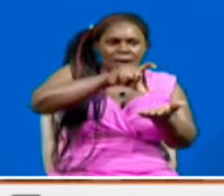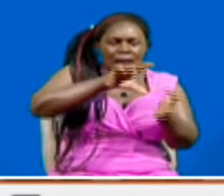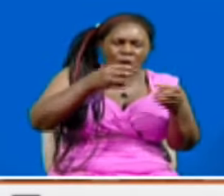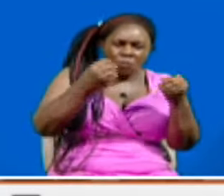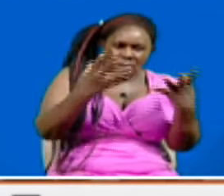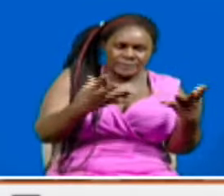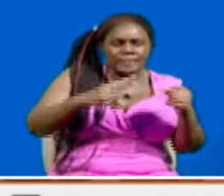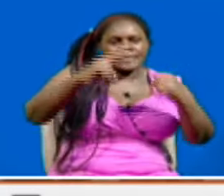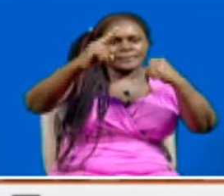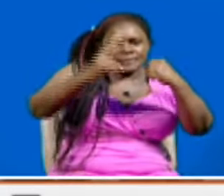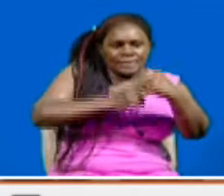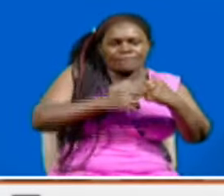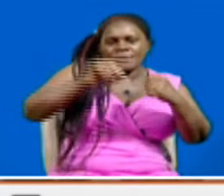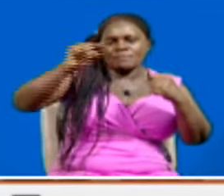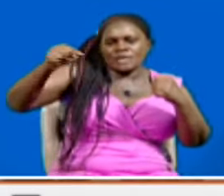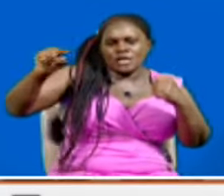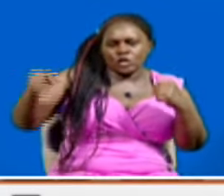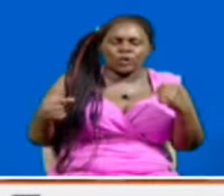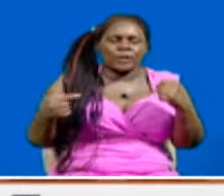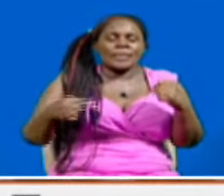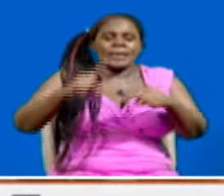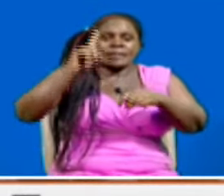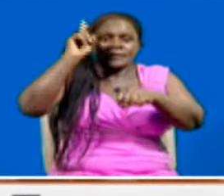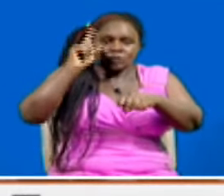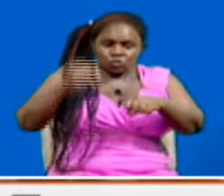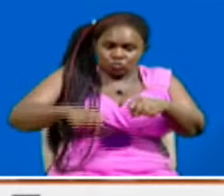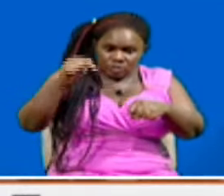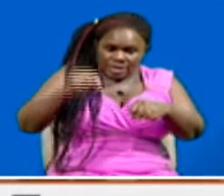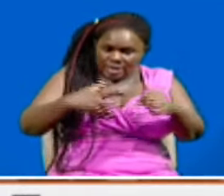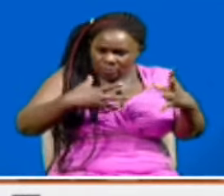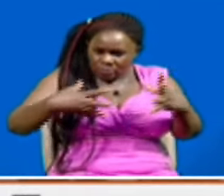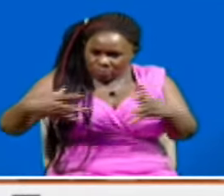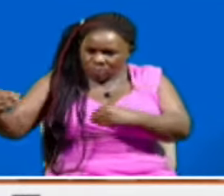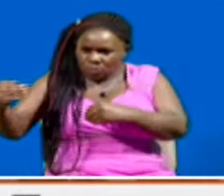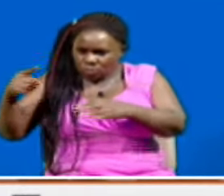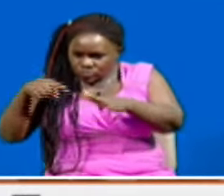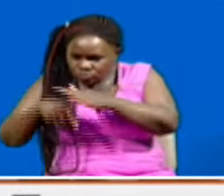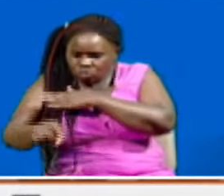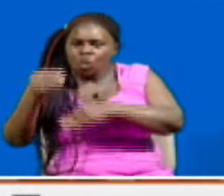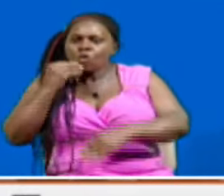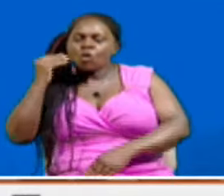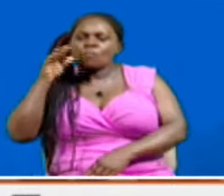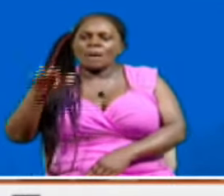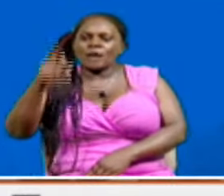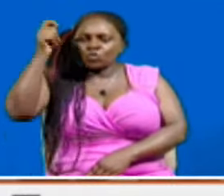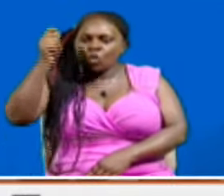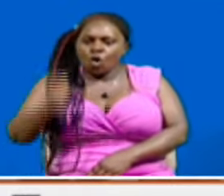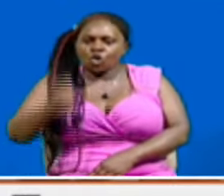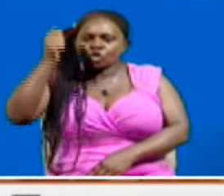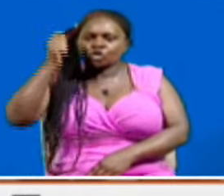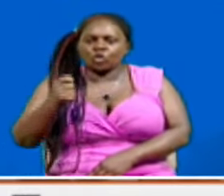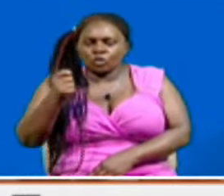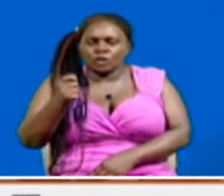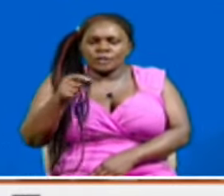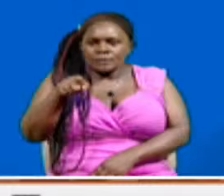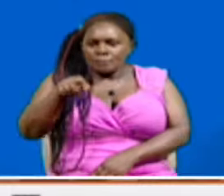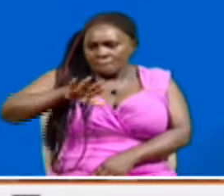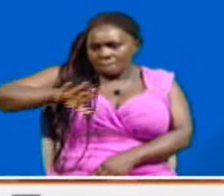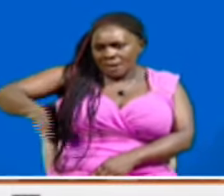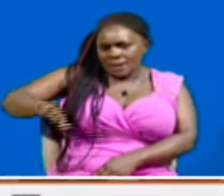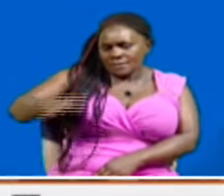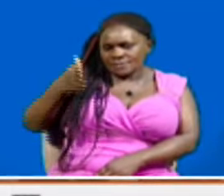to around 7 million shillings. So when today we went to his premises to auction what is